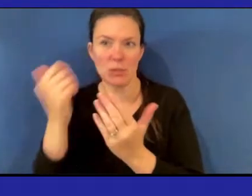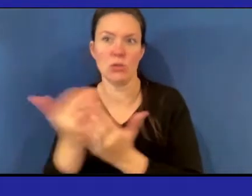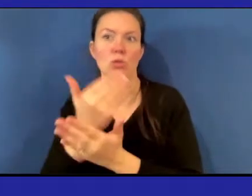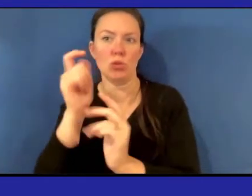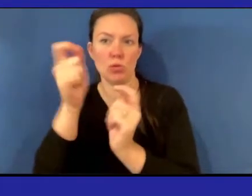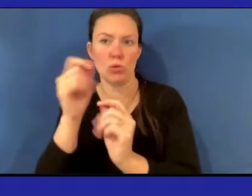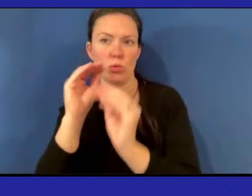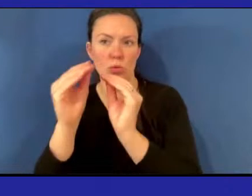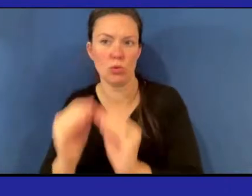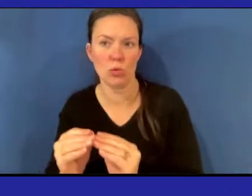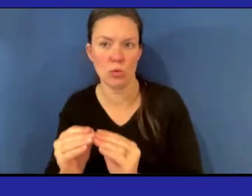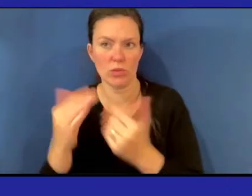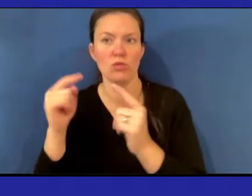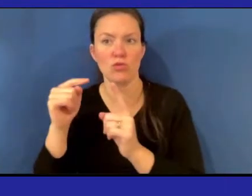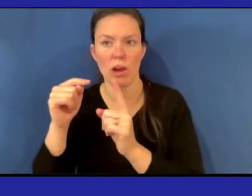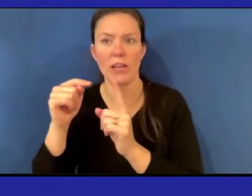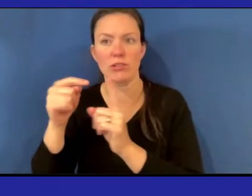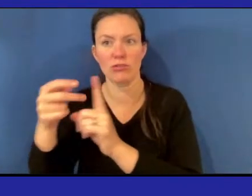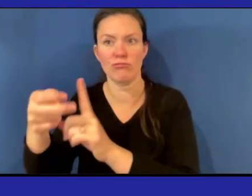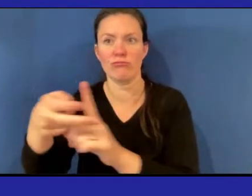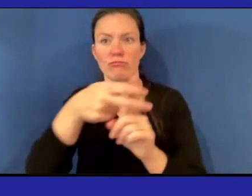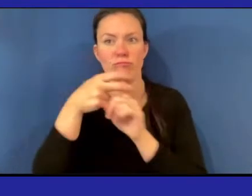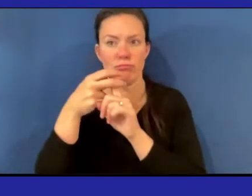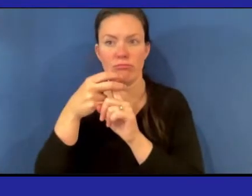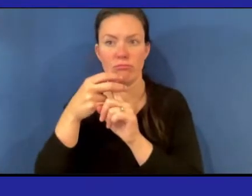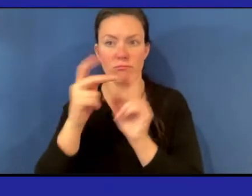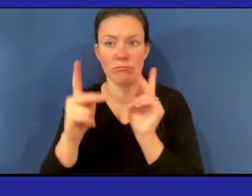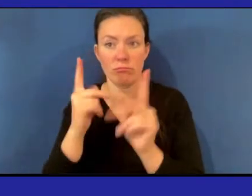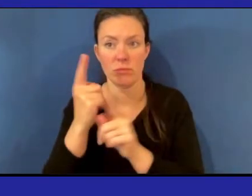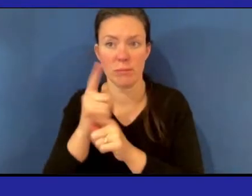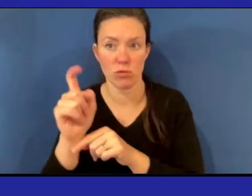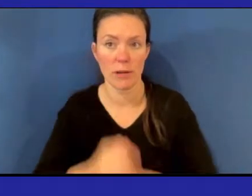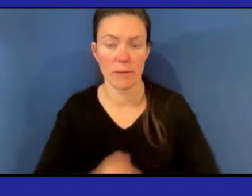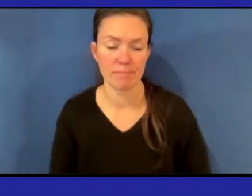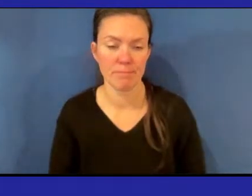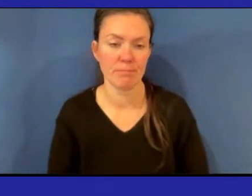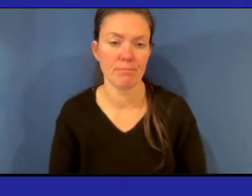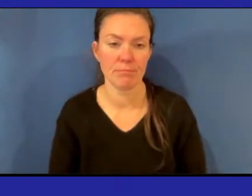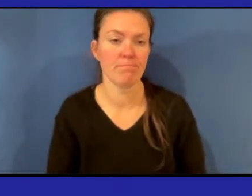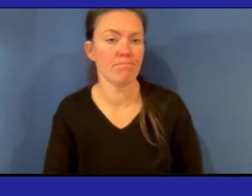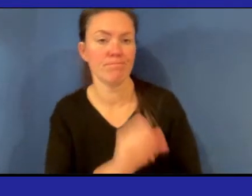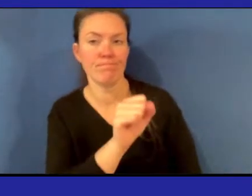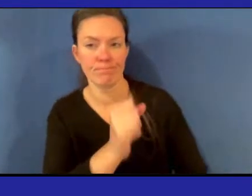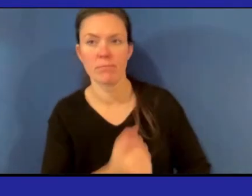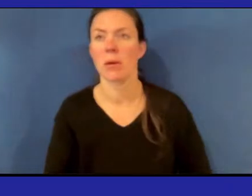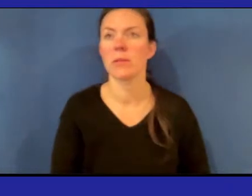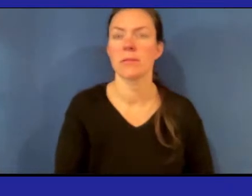have gotten them before, and so you'll be seeing that in the coming months and then into the new year.